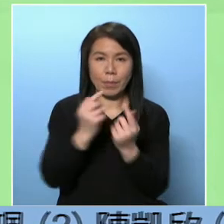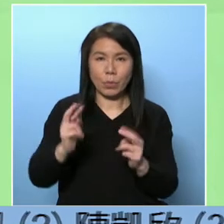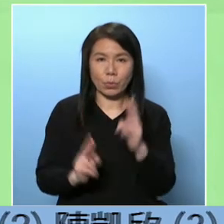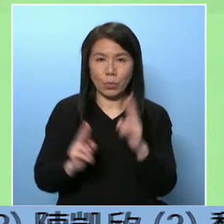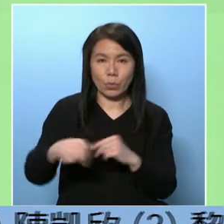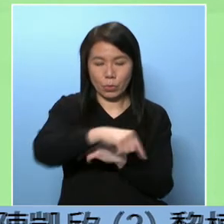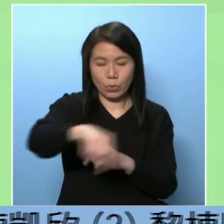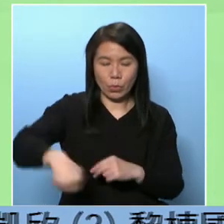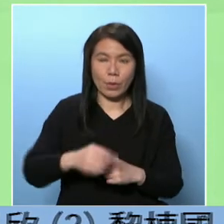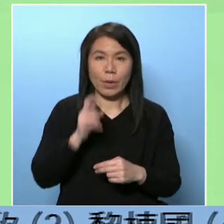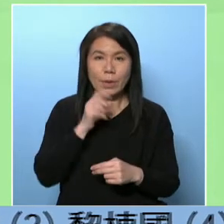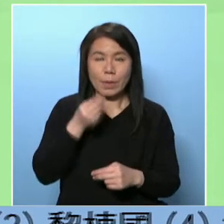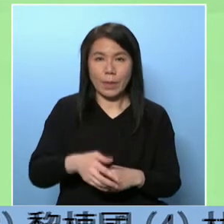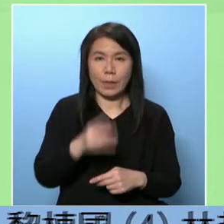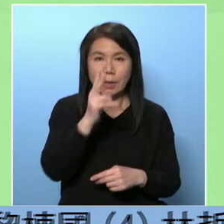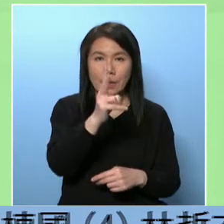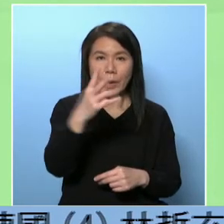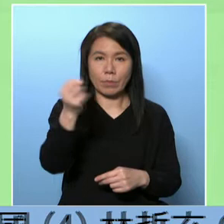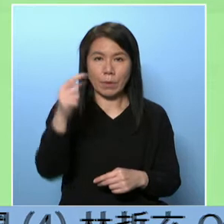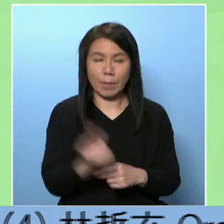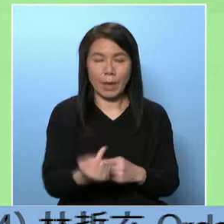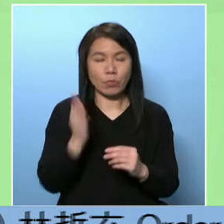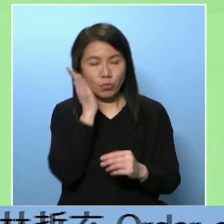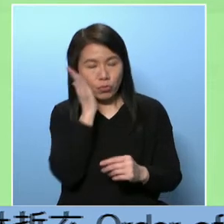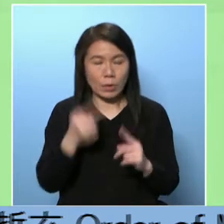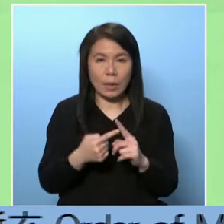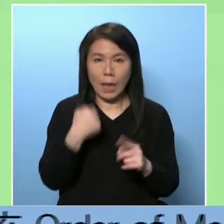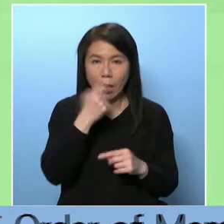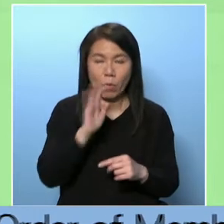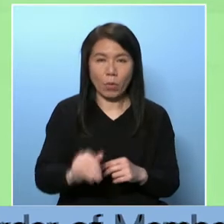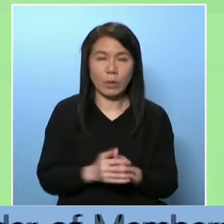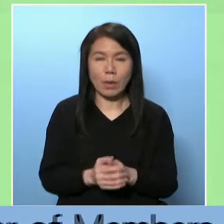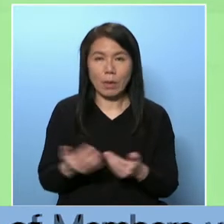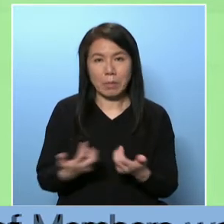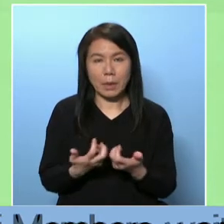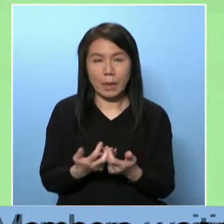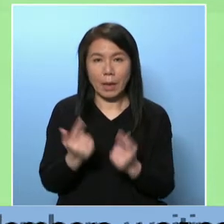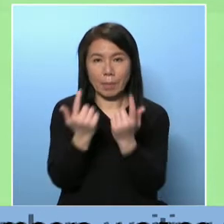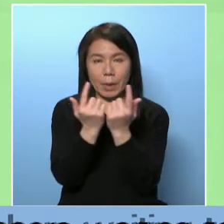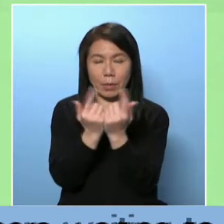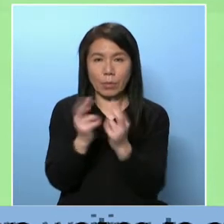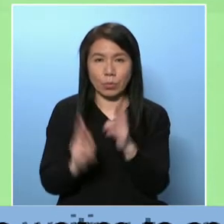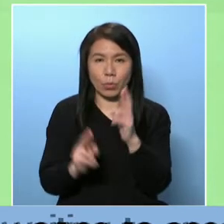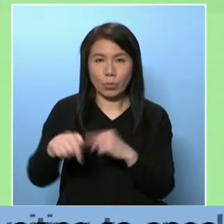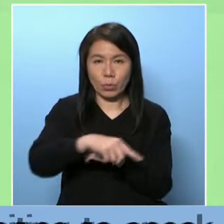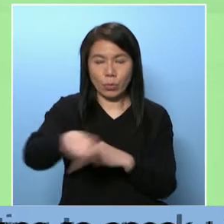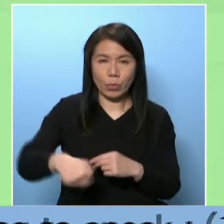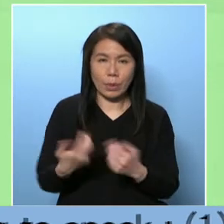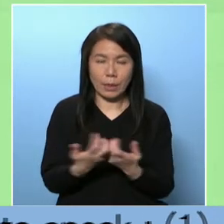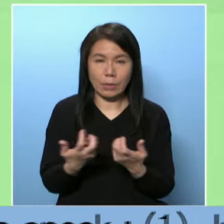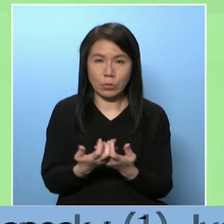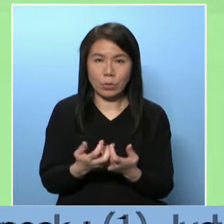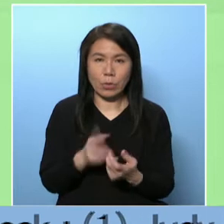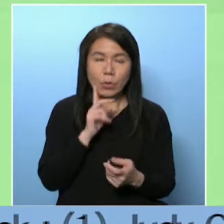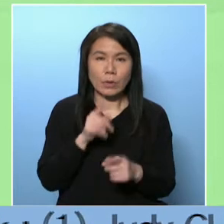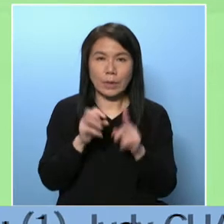some 30,000 hectares, and that would also be able to house some 2.5 million people. And if you